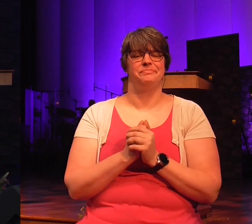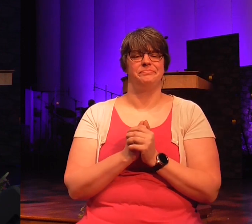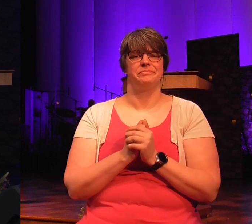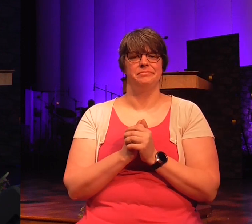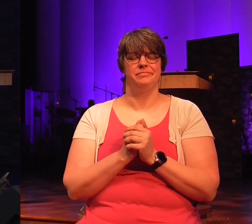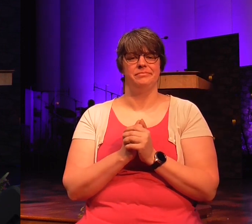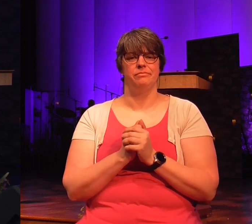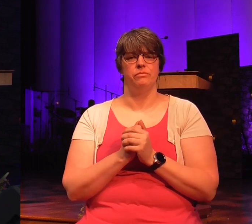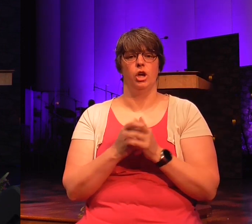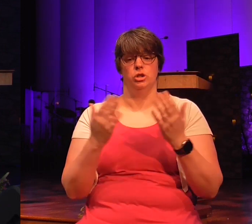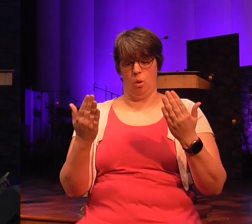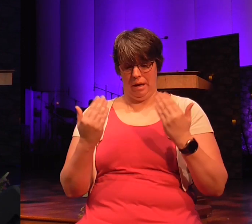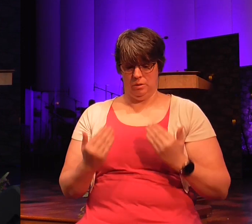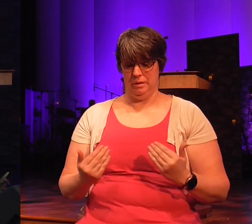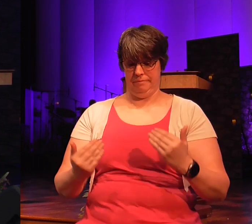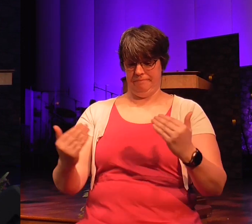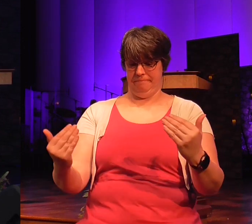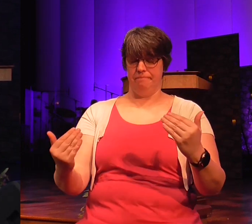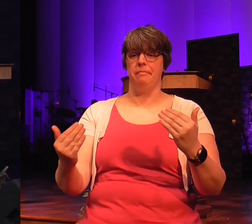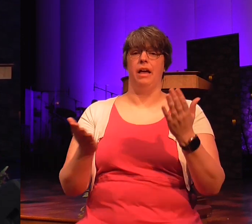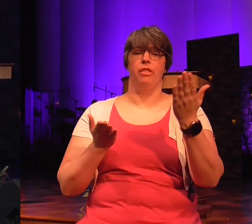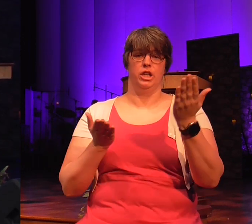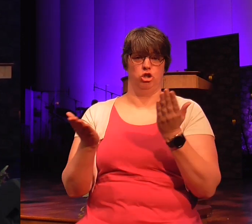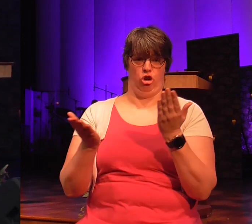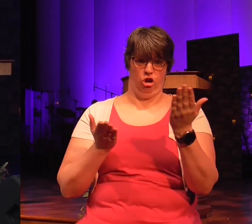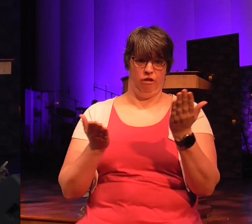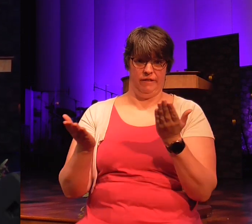And as we move into this sacred service,